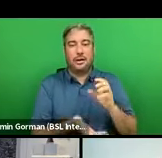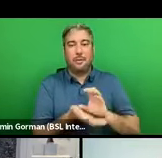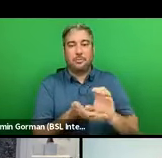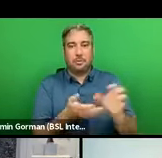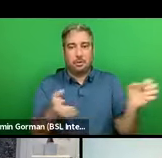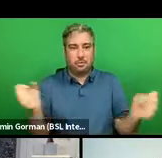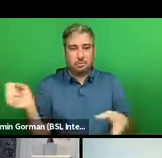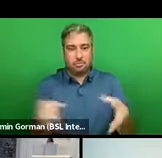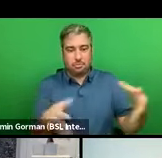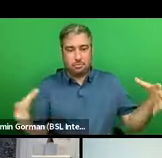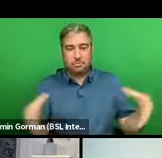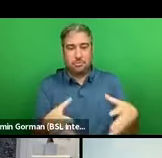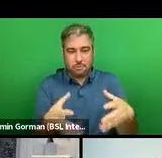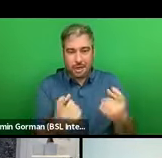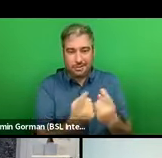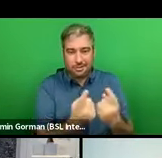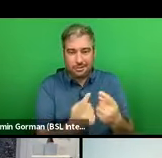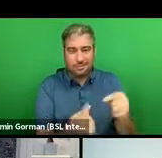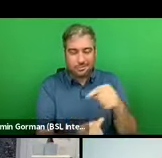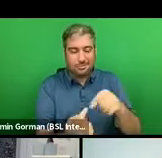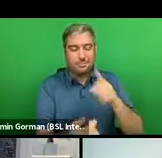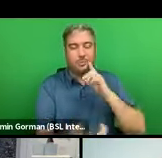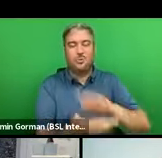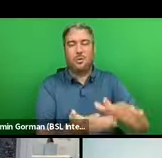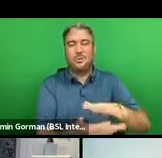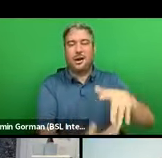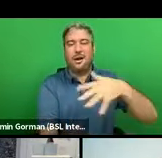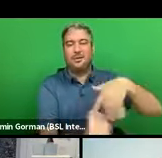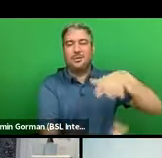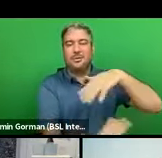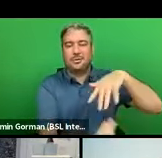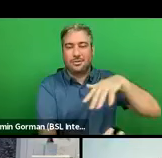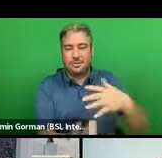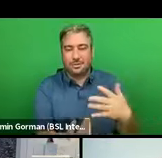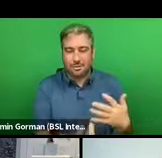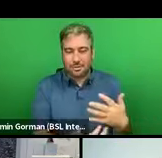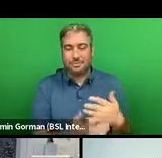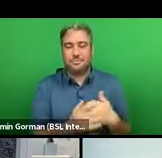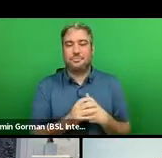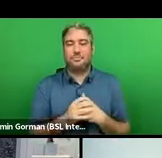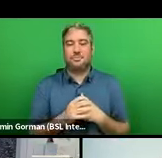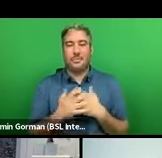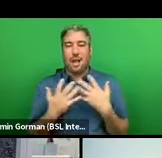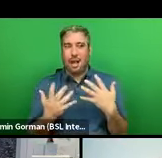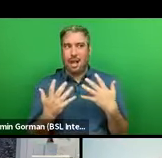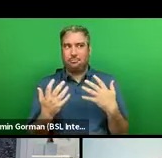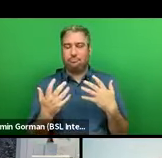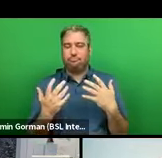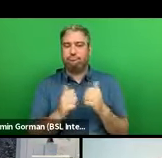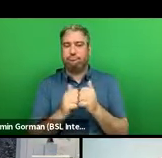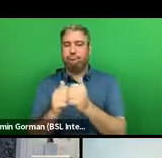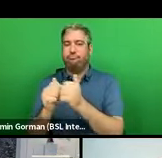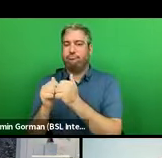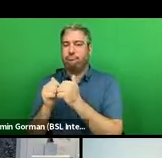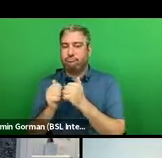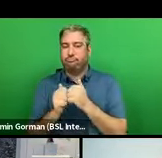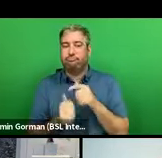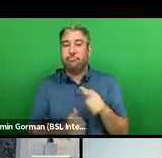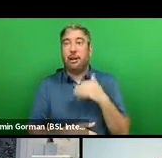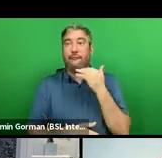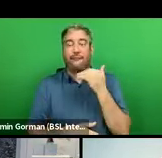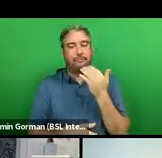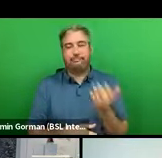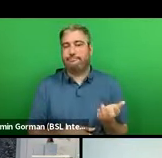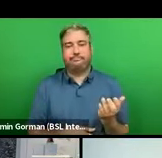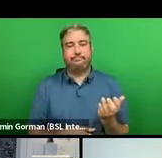itself. I think there's an increasing consensus that that's not sufficient, especially since Americans are moving around a lot less than they used to.